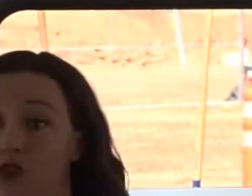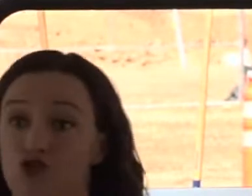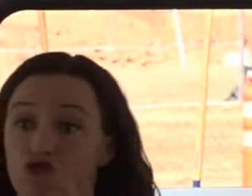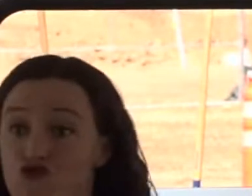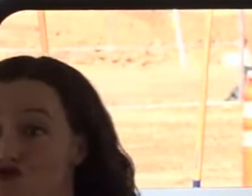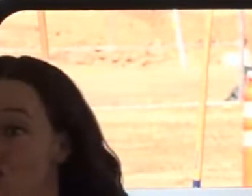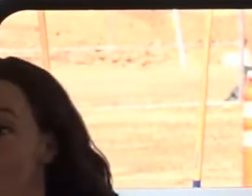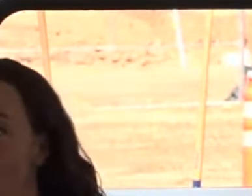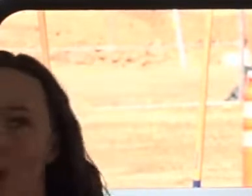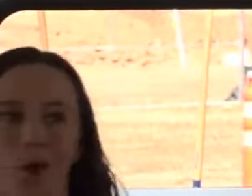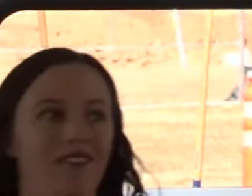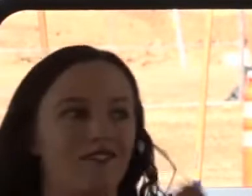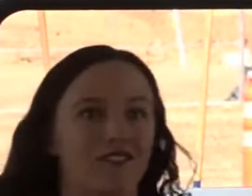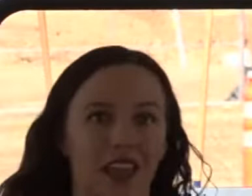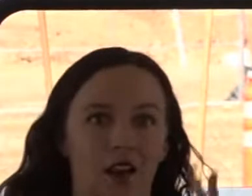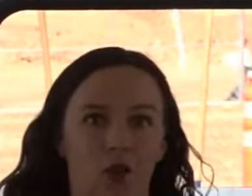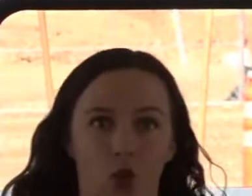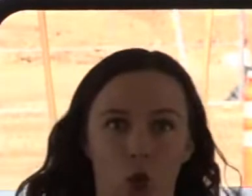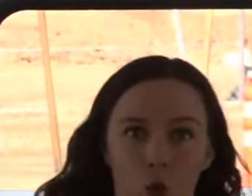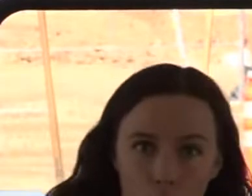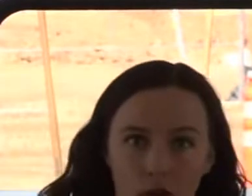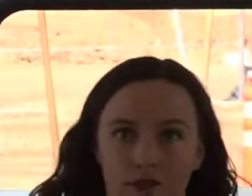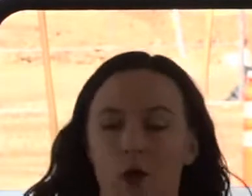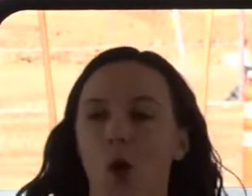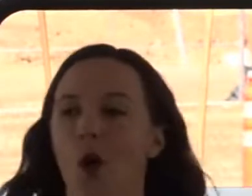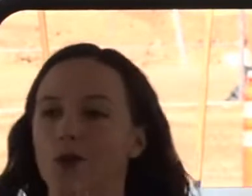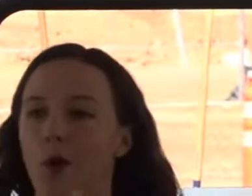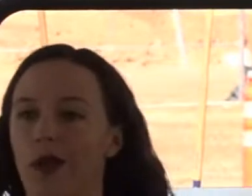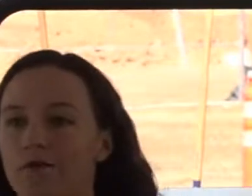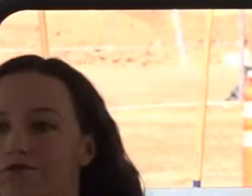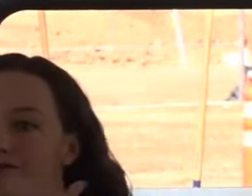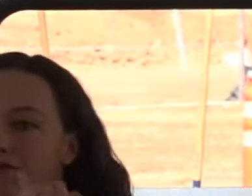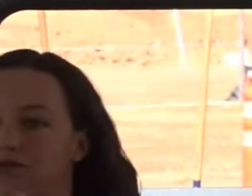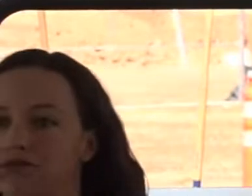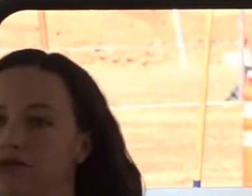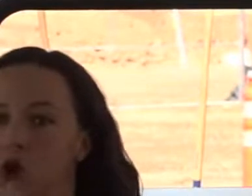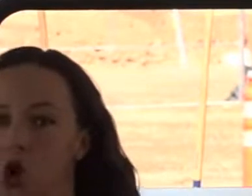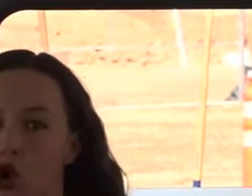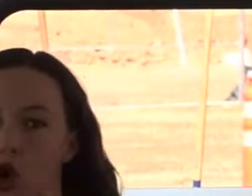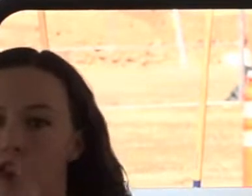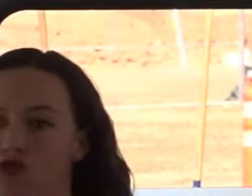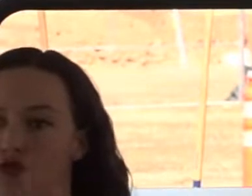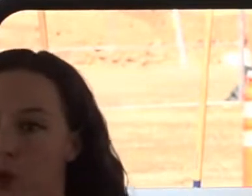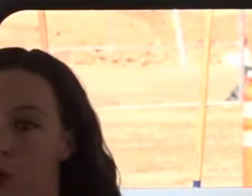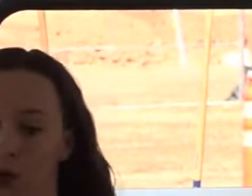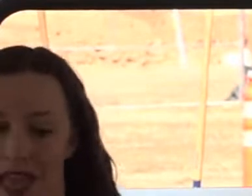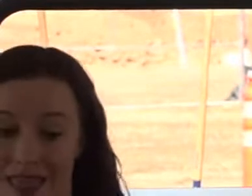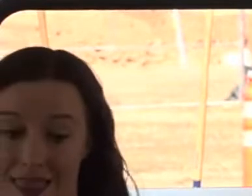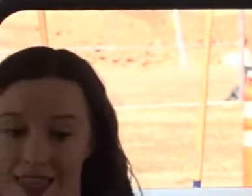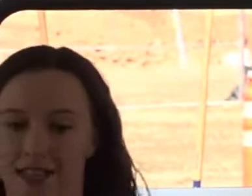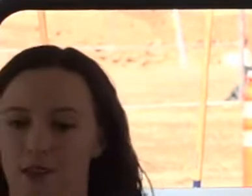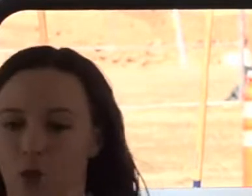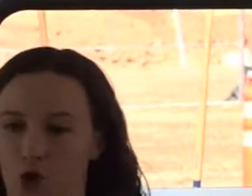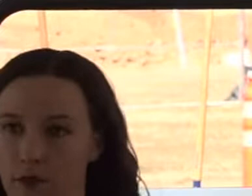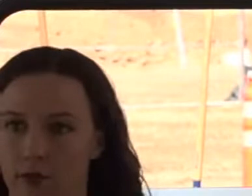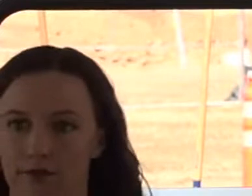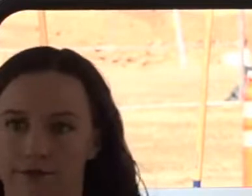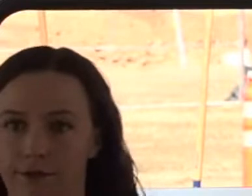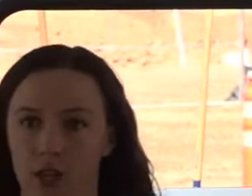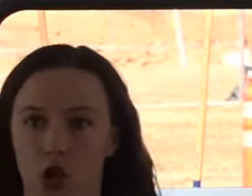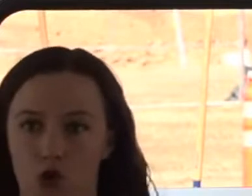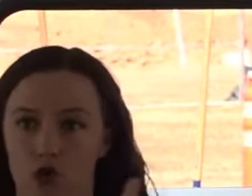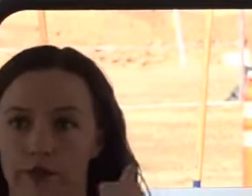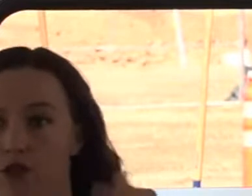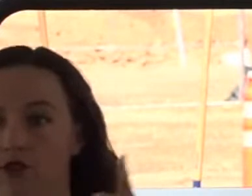all the commodities, but we also grow college-ready students. And this community college, Clovis Community College, under the leadership of